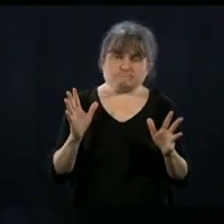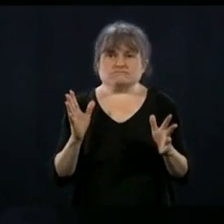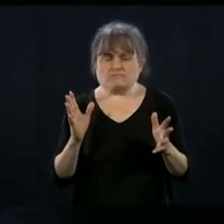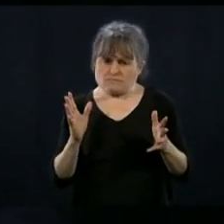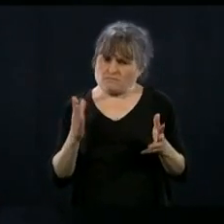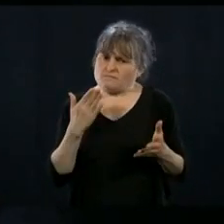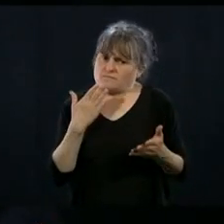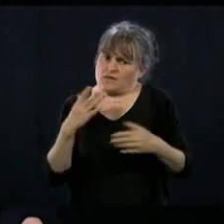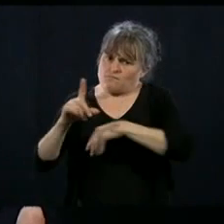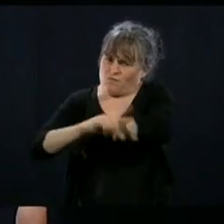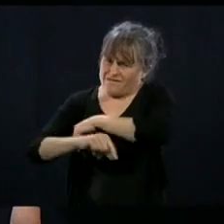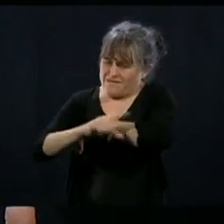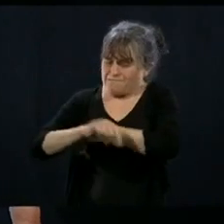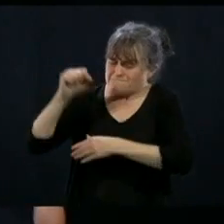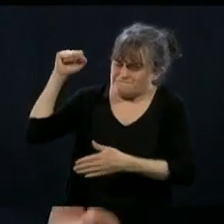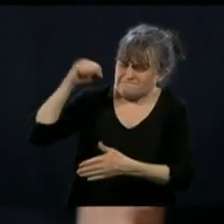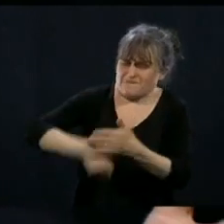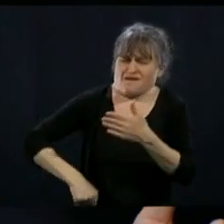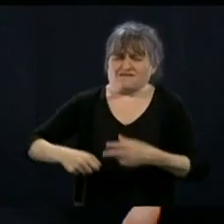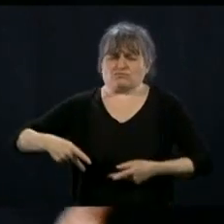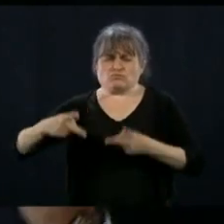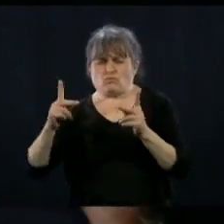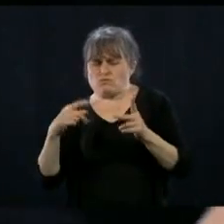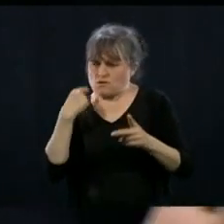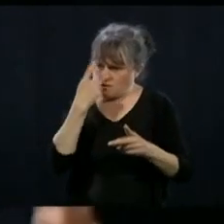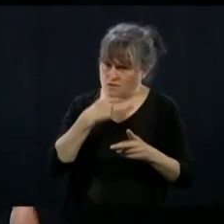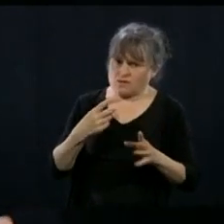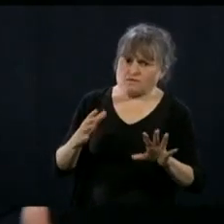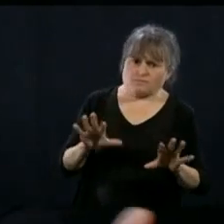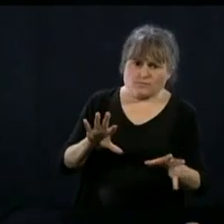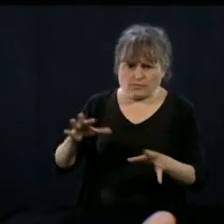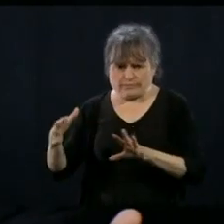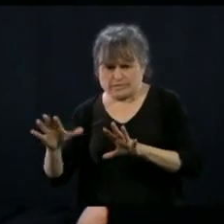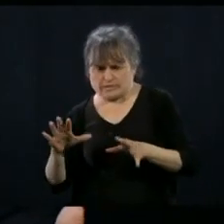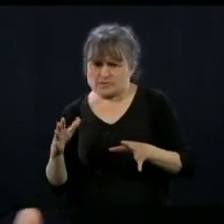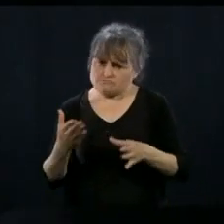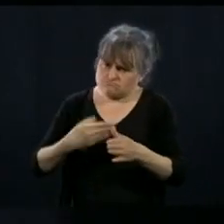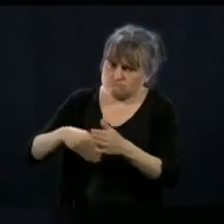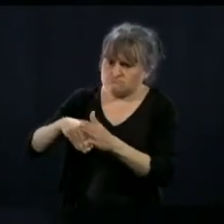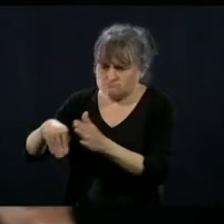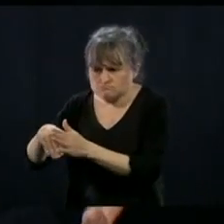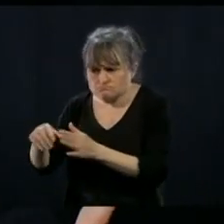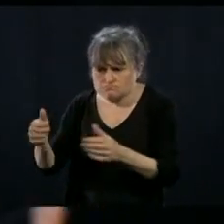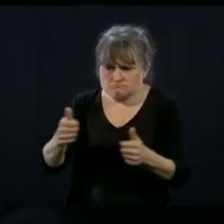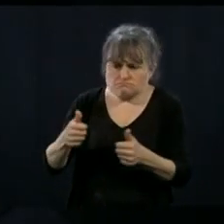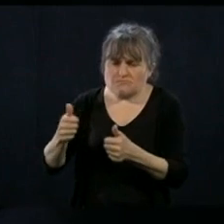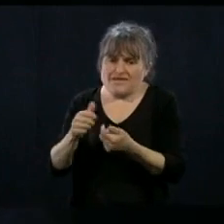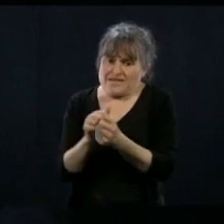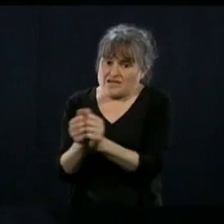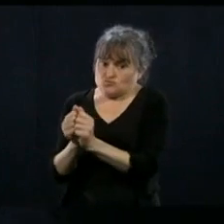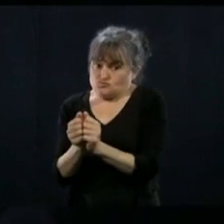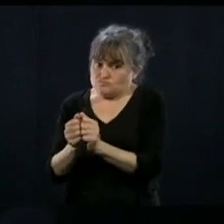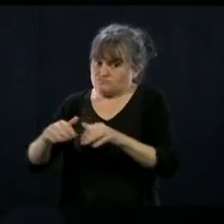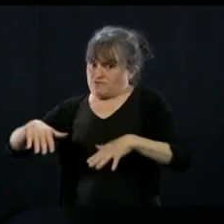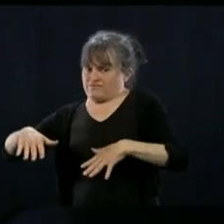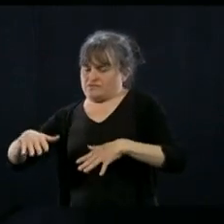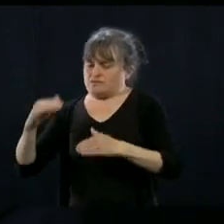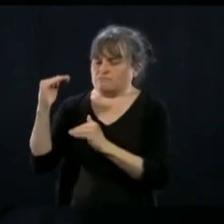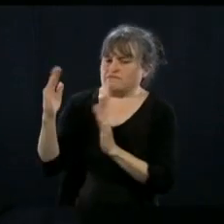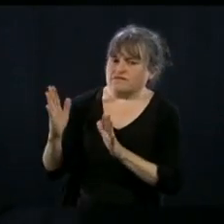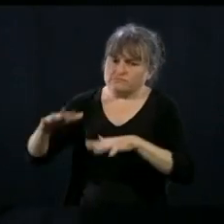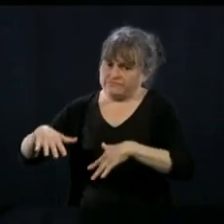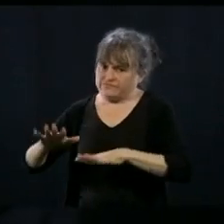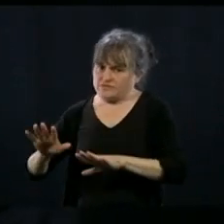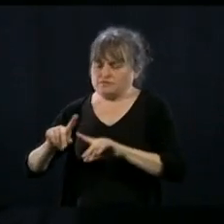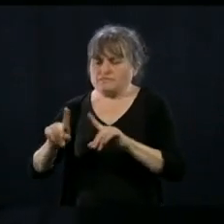most positions right now are filled. So what we have left to do is to tweak things a little bit because it's